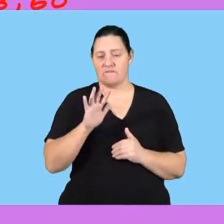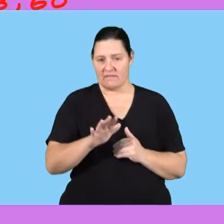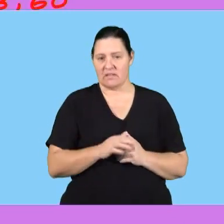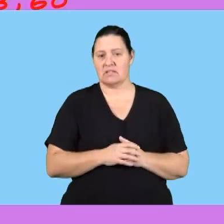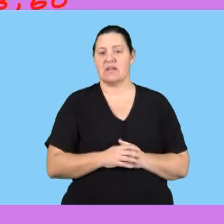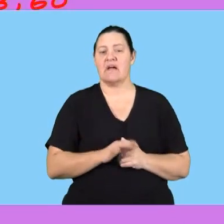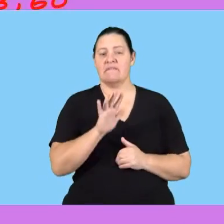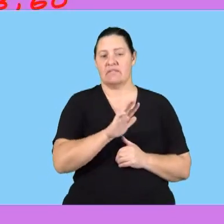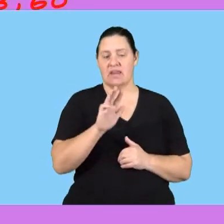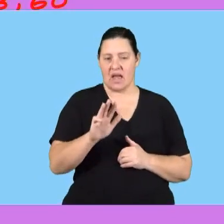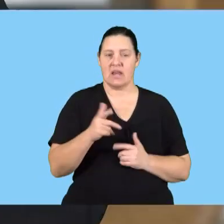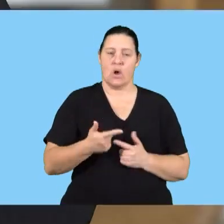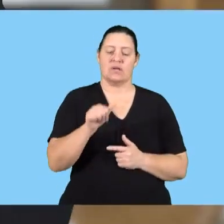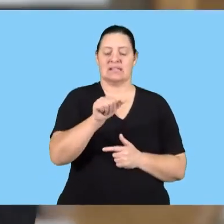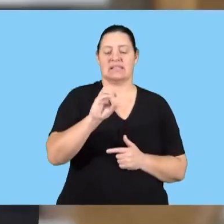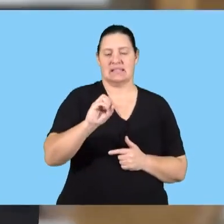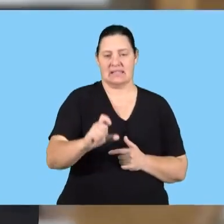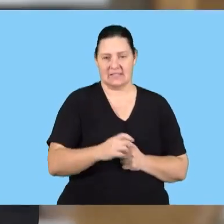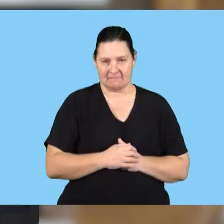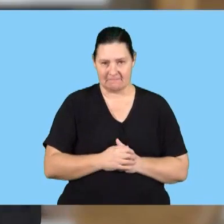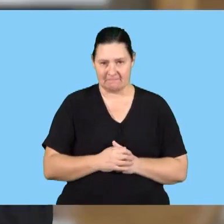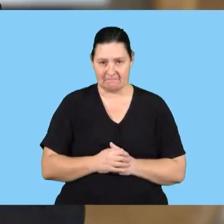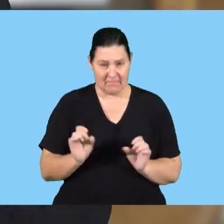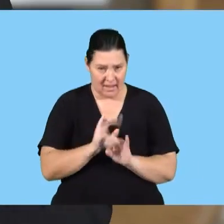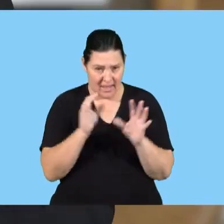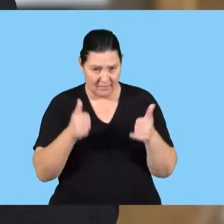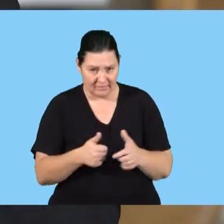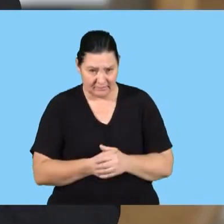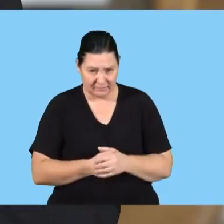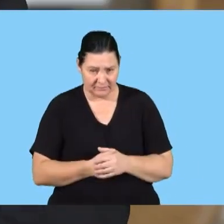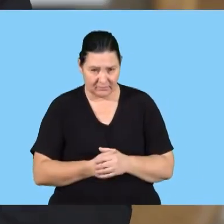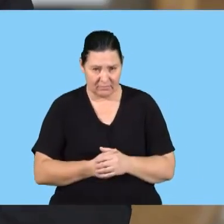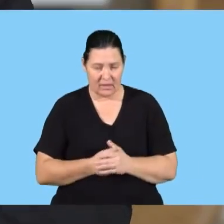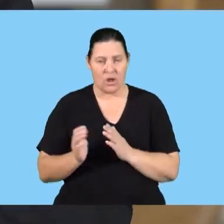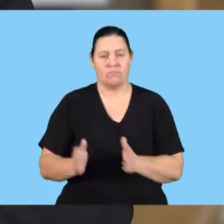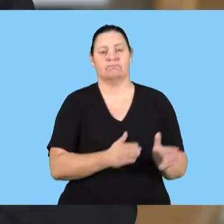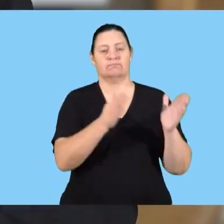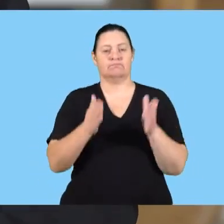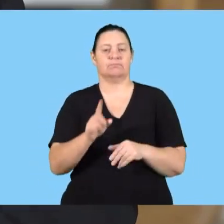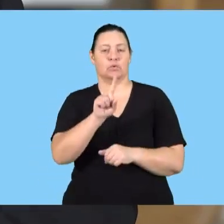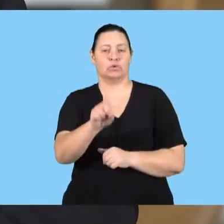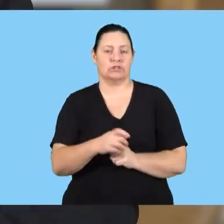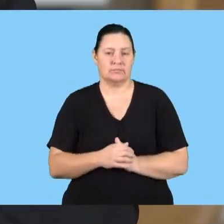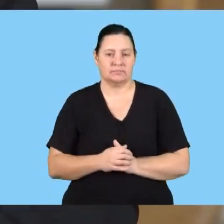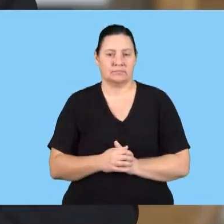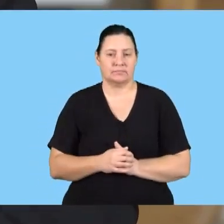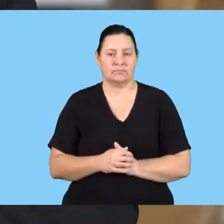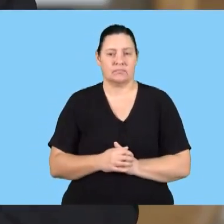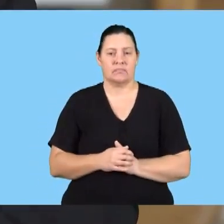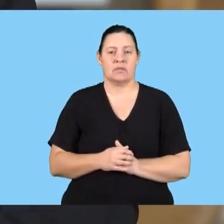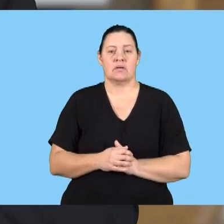so therefore that 59 cents becomes 60 cents. Guys, I hope that's clear to you. Let us now move on to our next